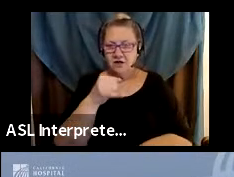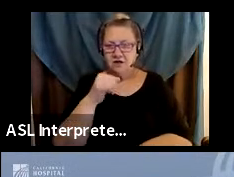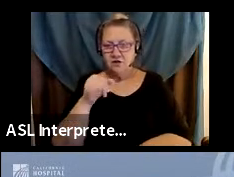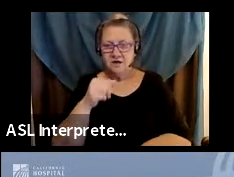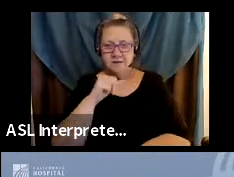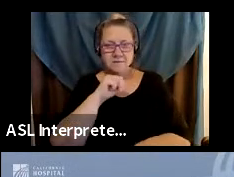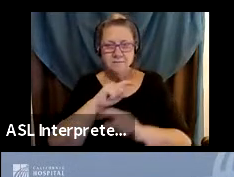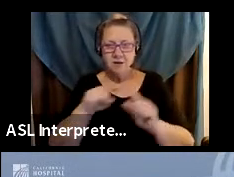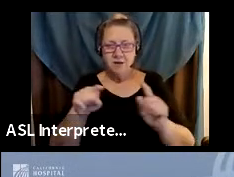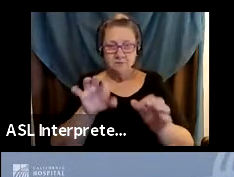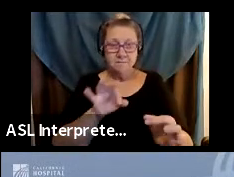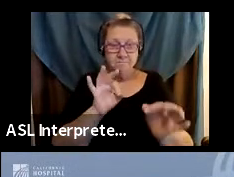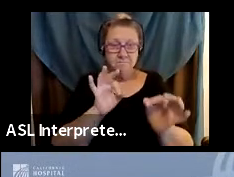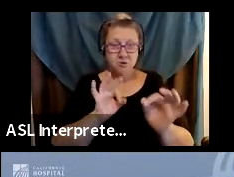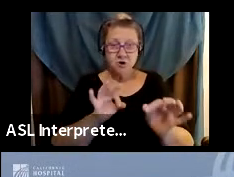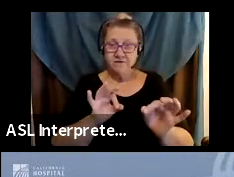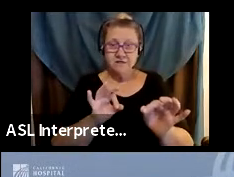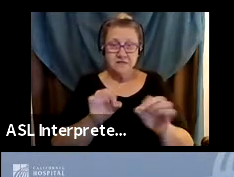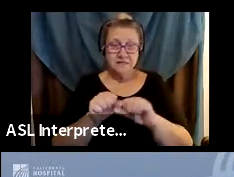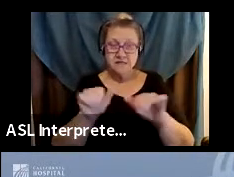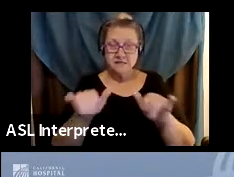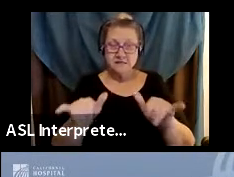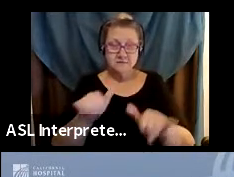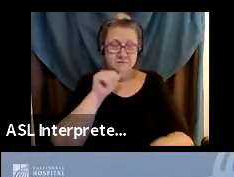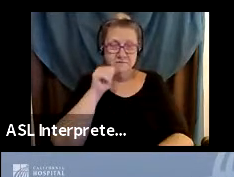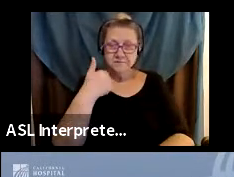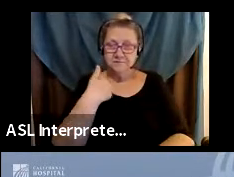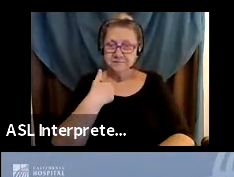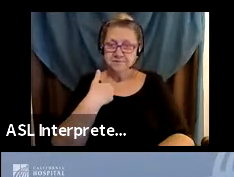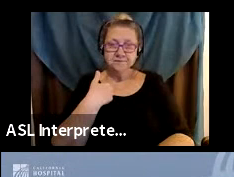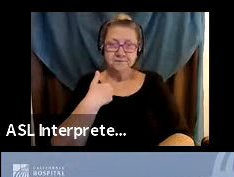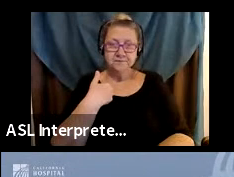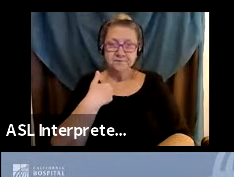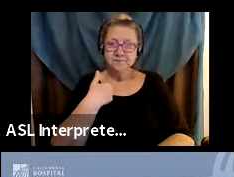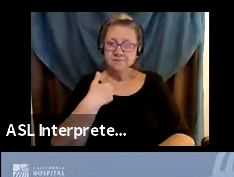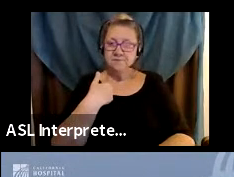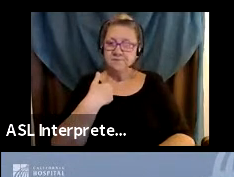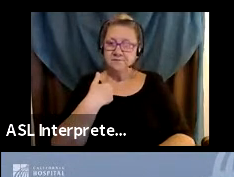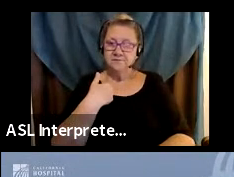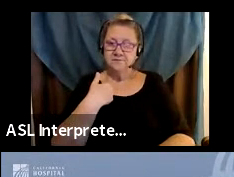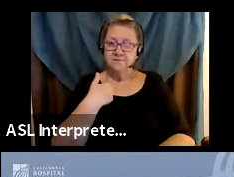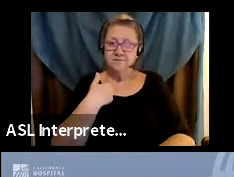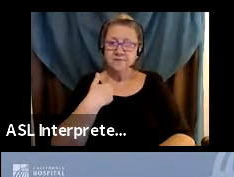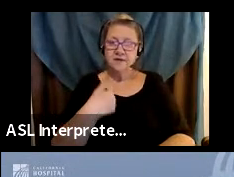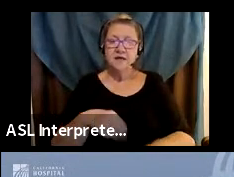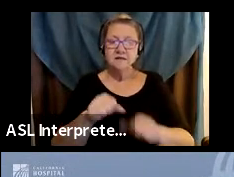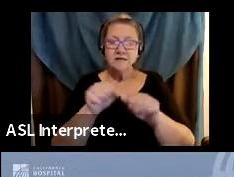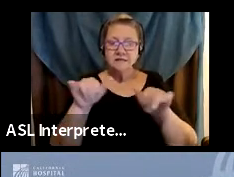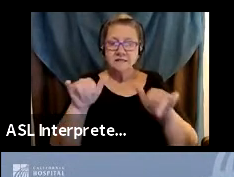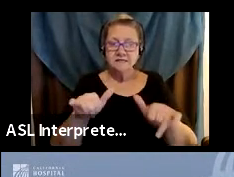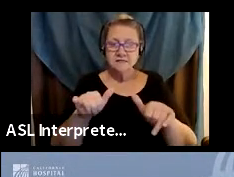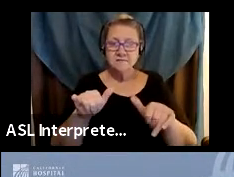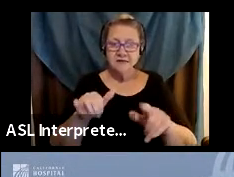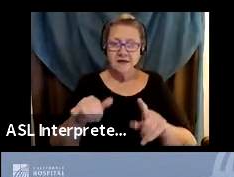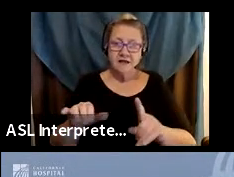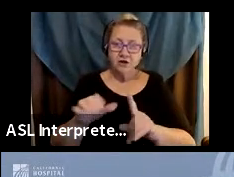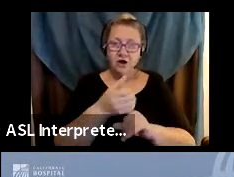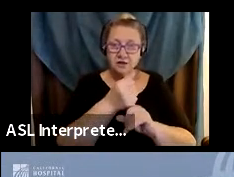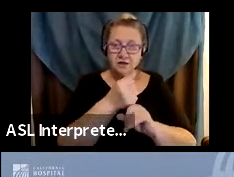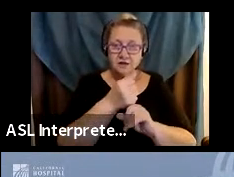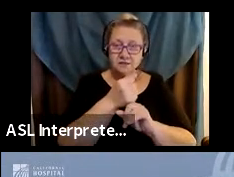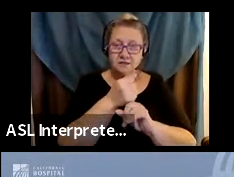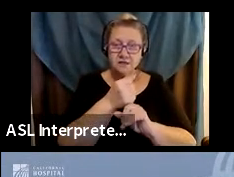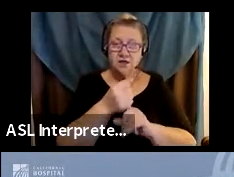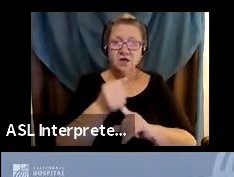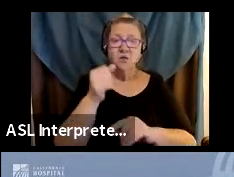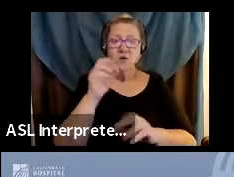integration of electronic health records the way we'd like. So it is going to need to be, but the system that actually picked this up is the vaccine adverse event reporting